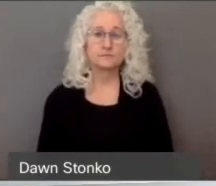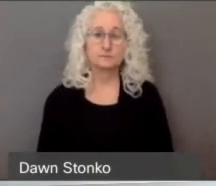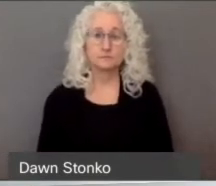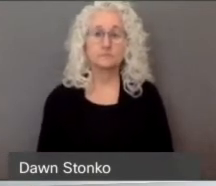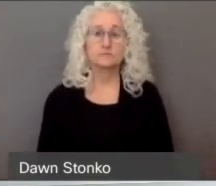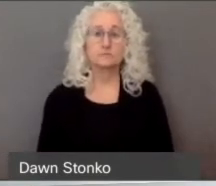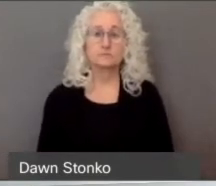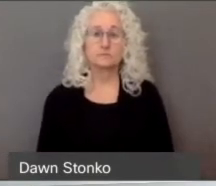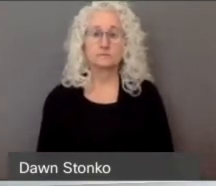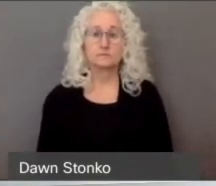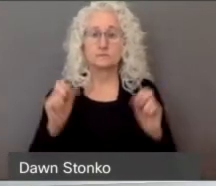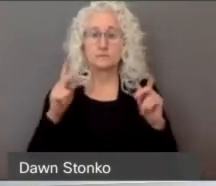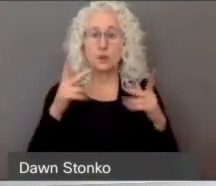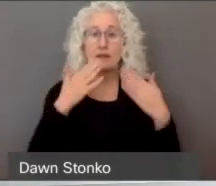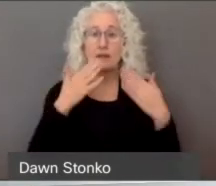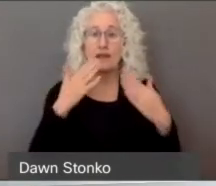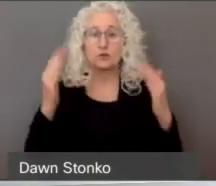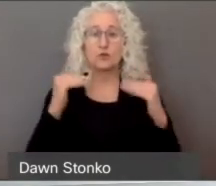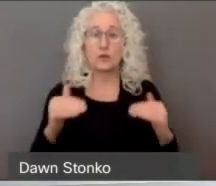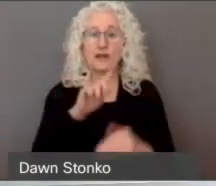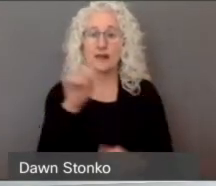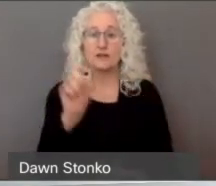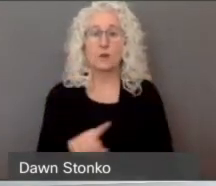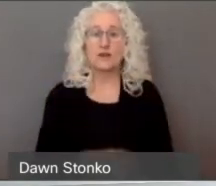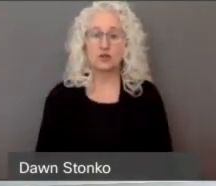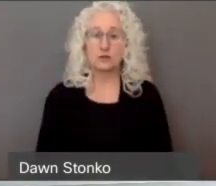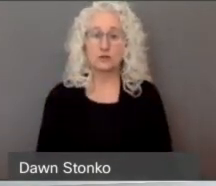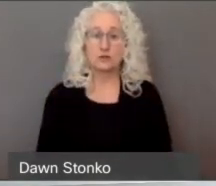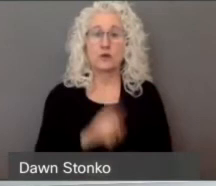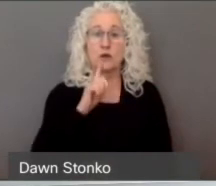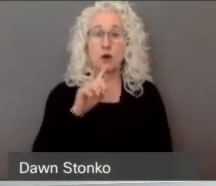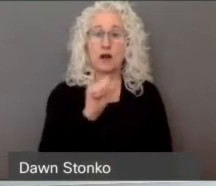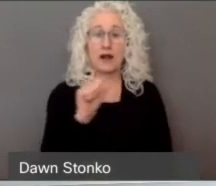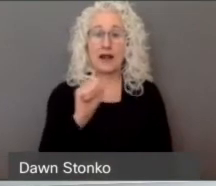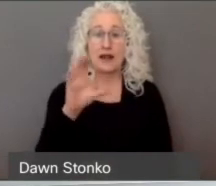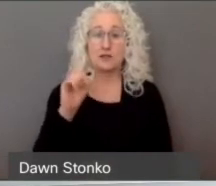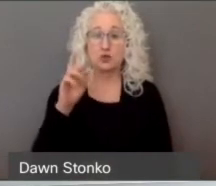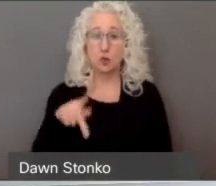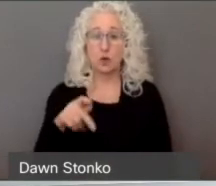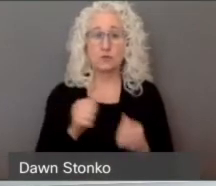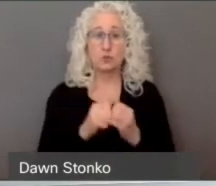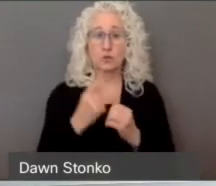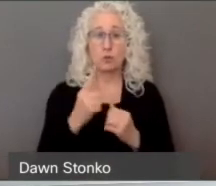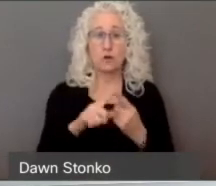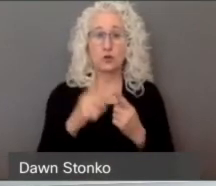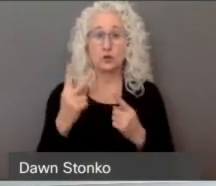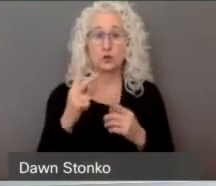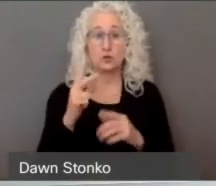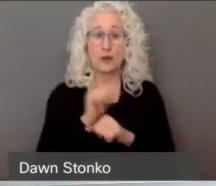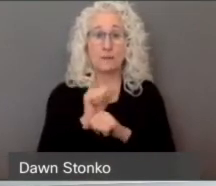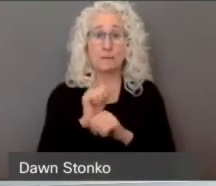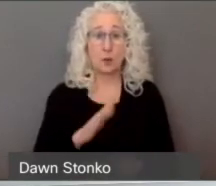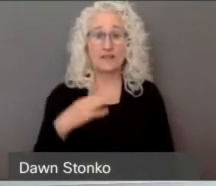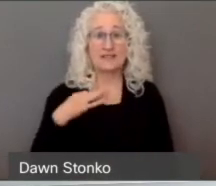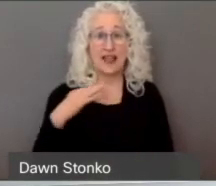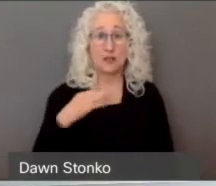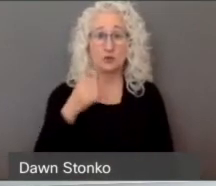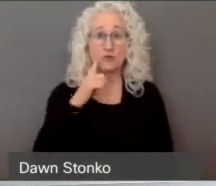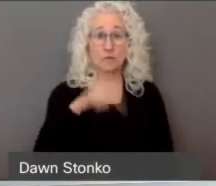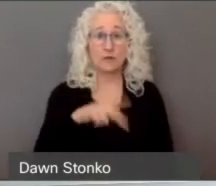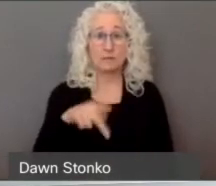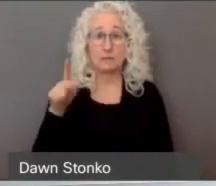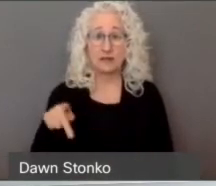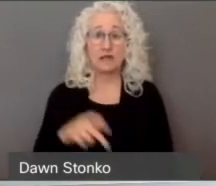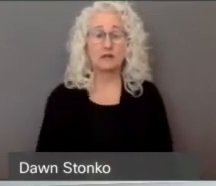Okay, thank you. So the next question, are S corporations with 1 to 2 employees eligible for the